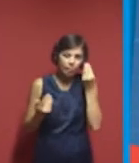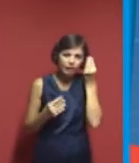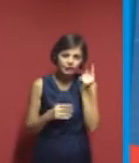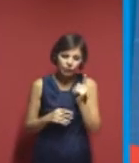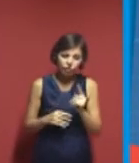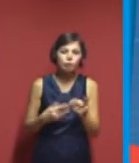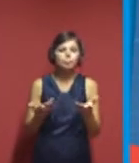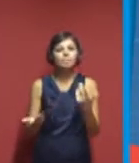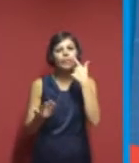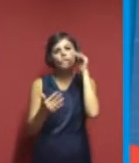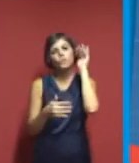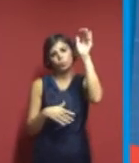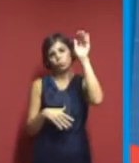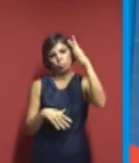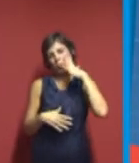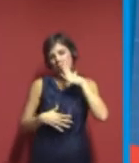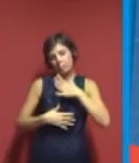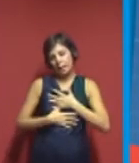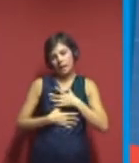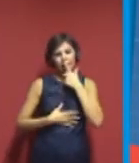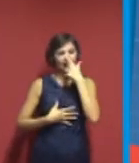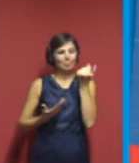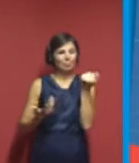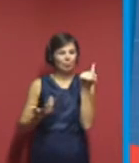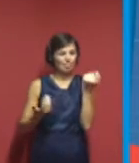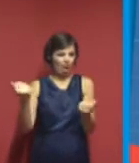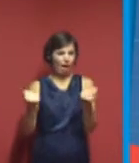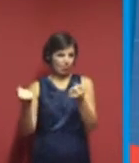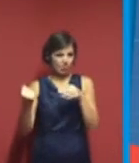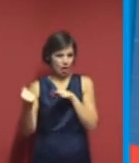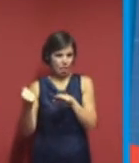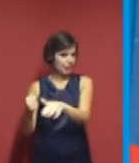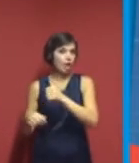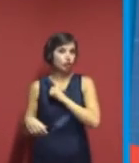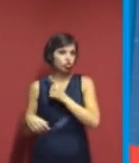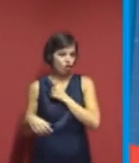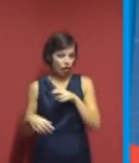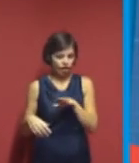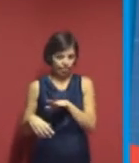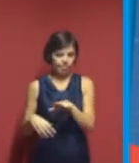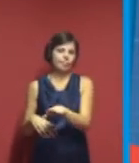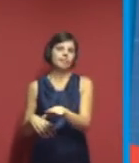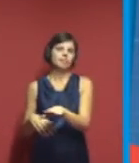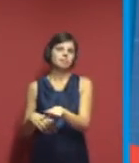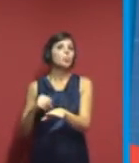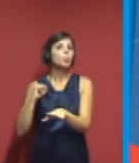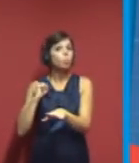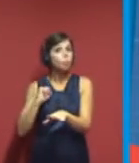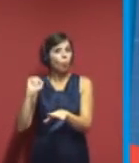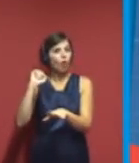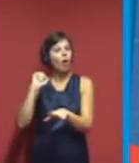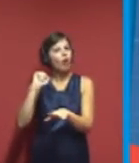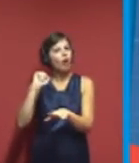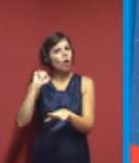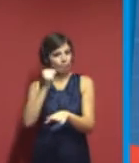self-driving cars, the answer it is not correct. I mean, the question is not correctly. There must be a question when there will be. There will be in